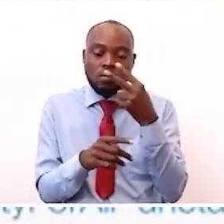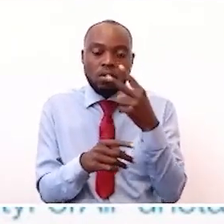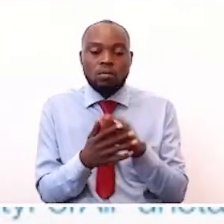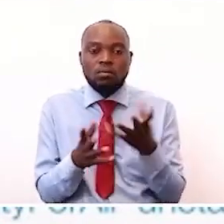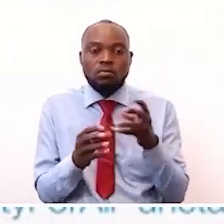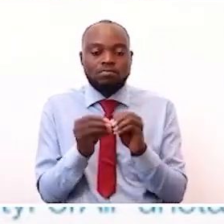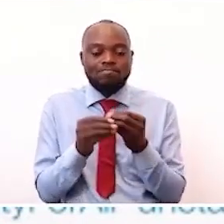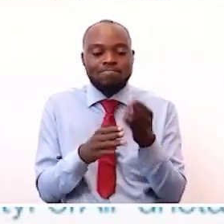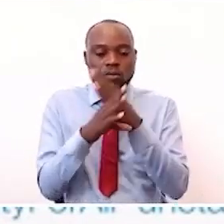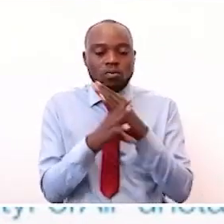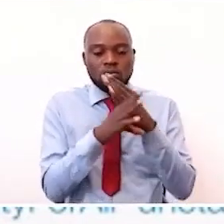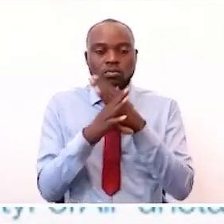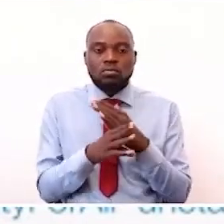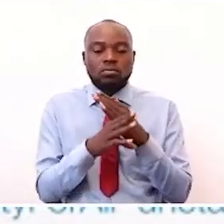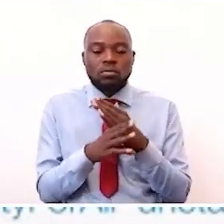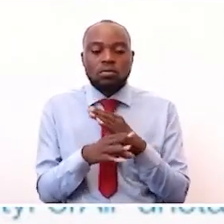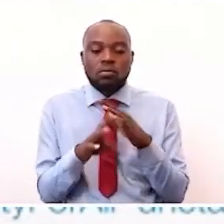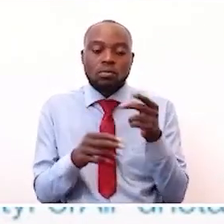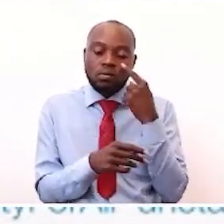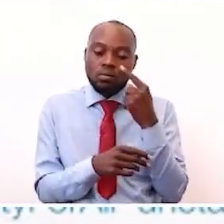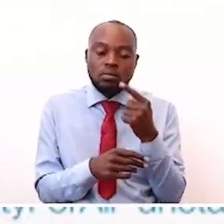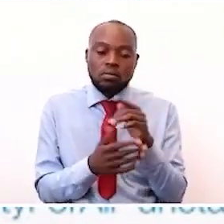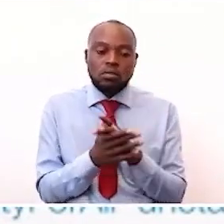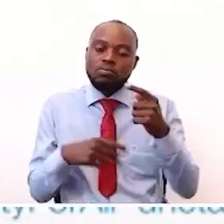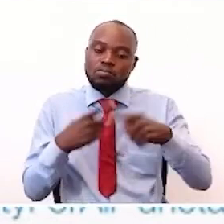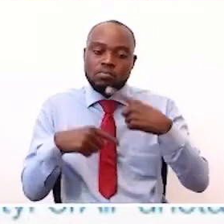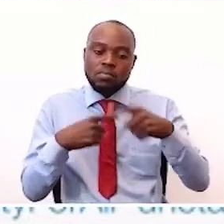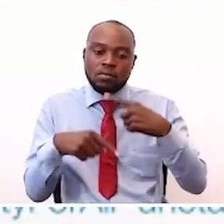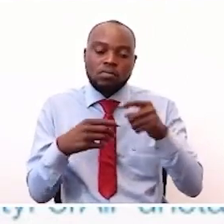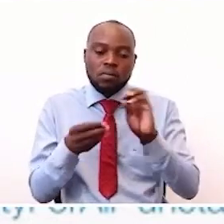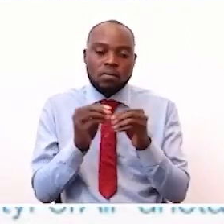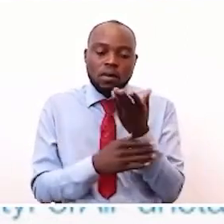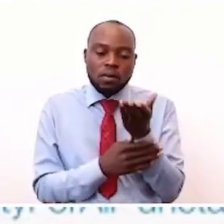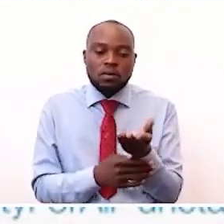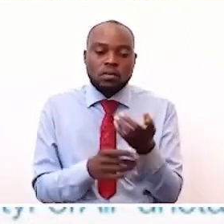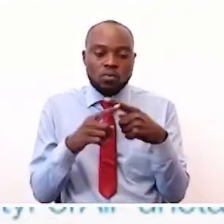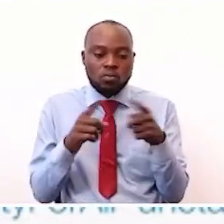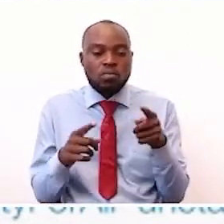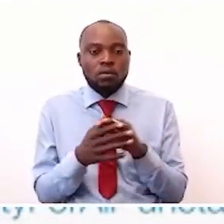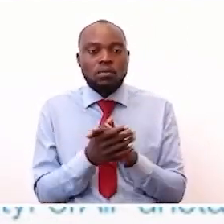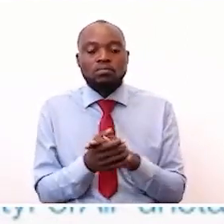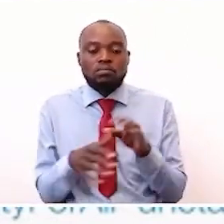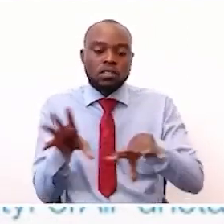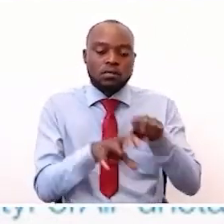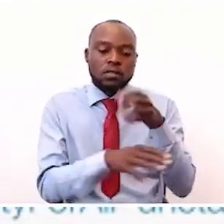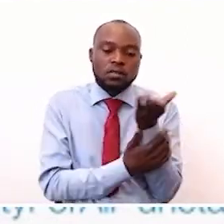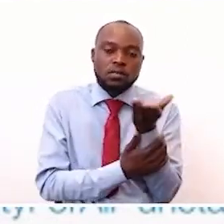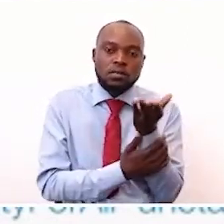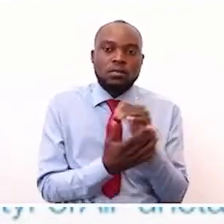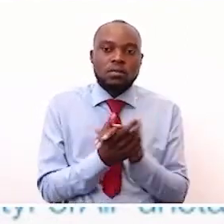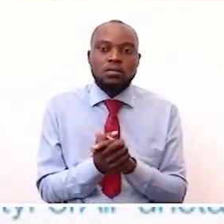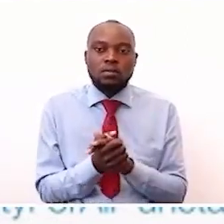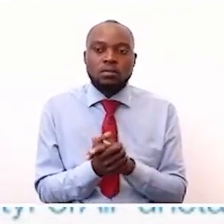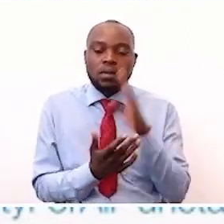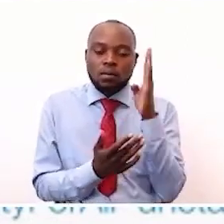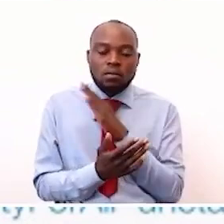capital controls so that that does not continually denude us of resources. Okay, thank you. And then finally,